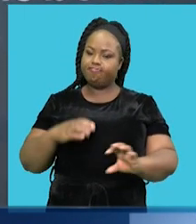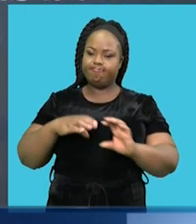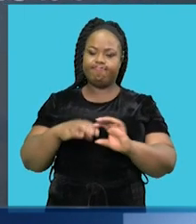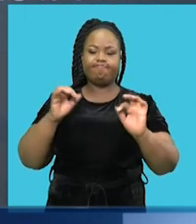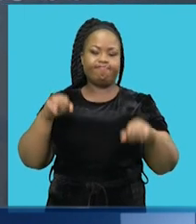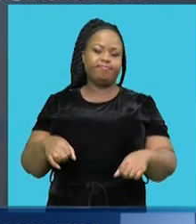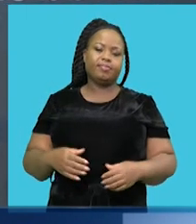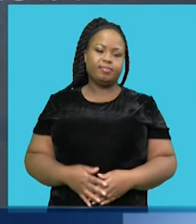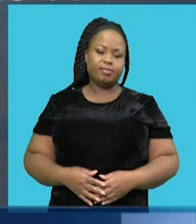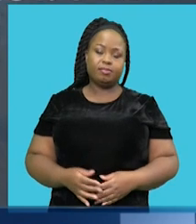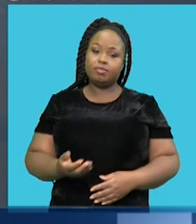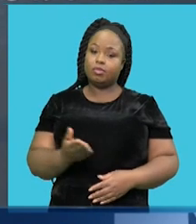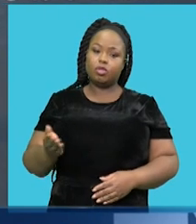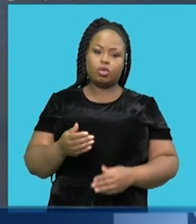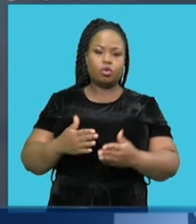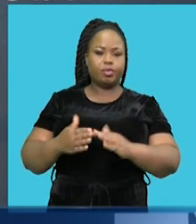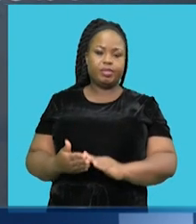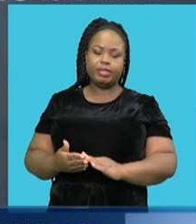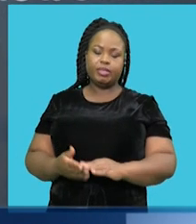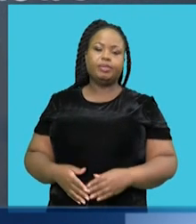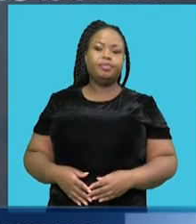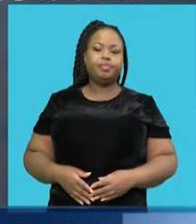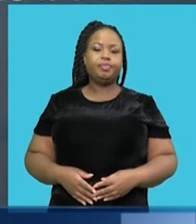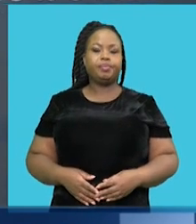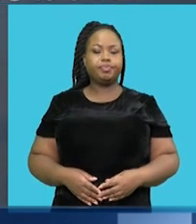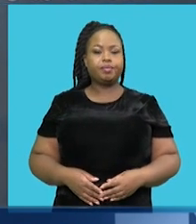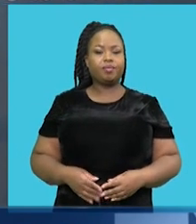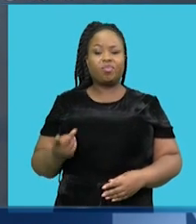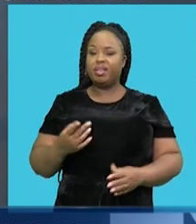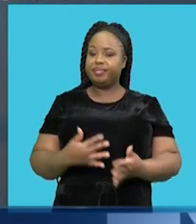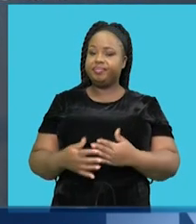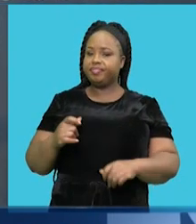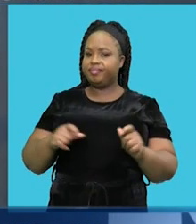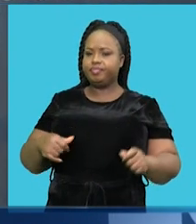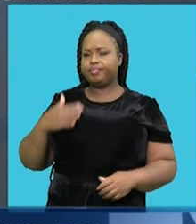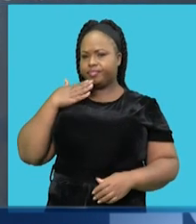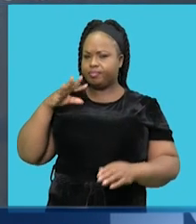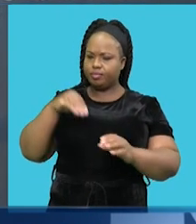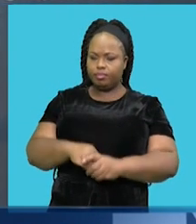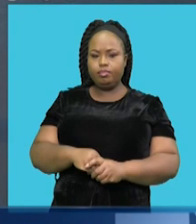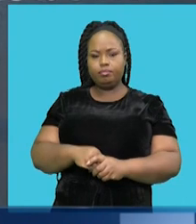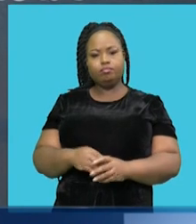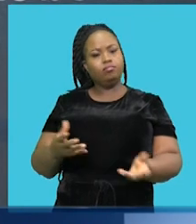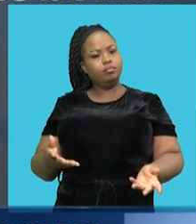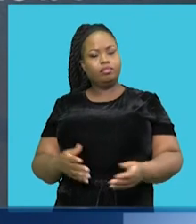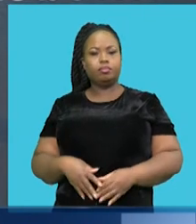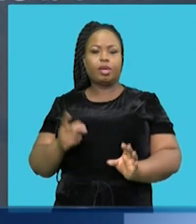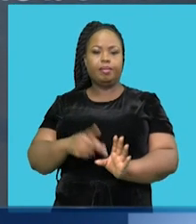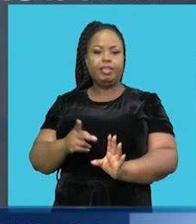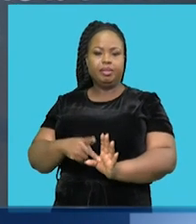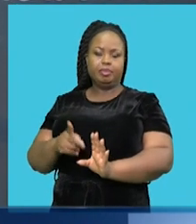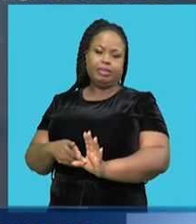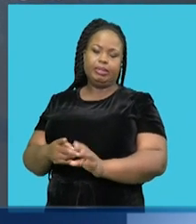with the community, with the kids. Anybody that is in particular in terms of